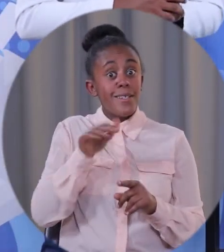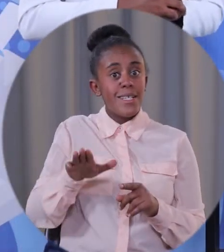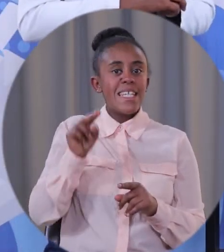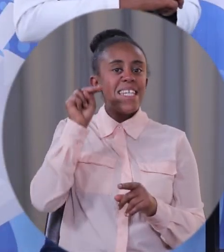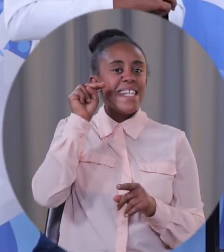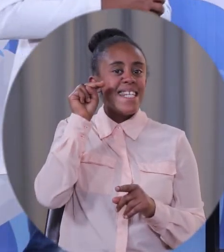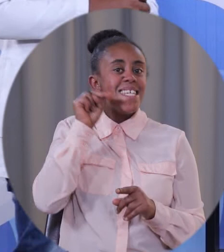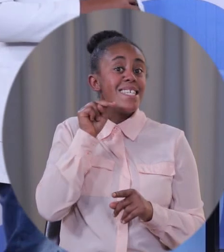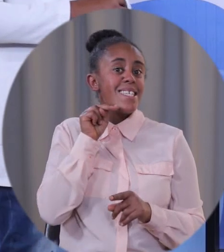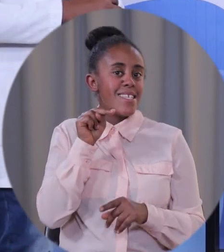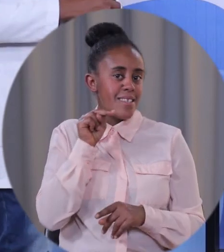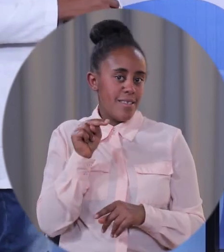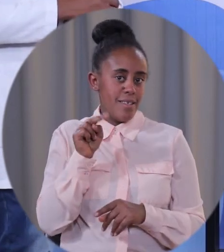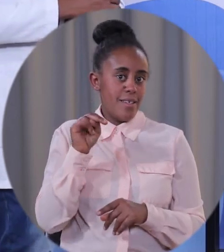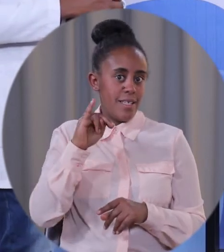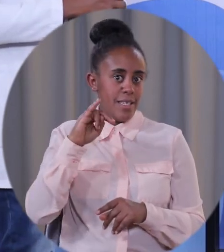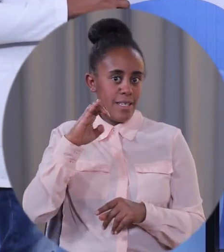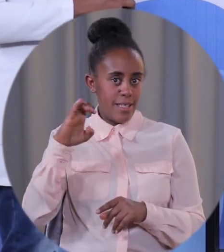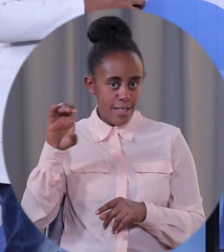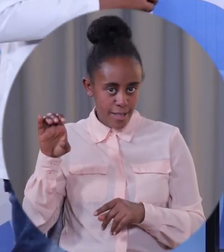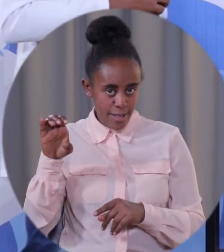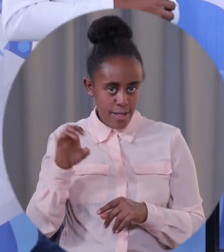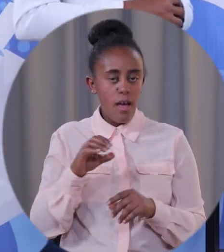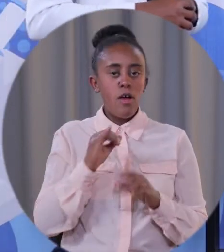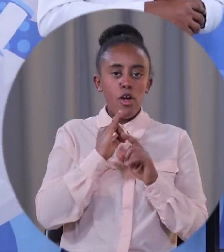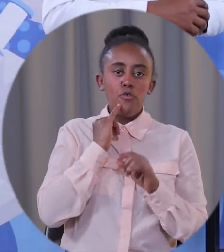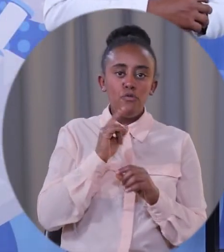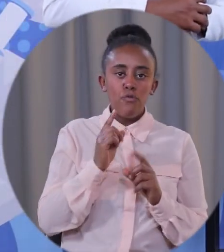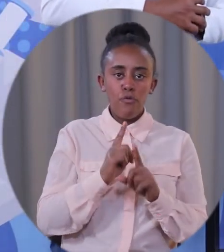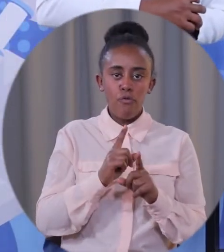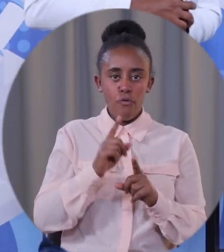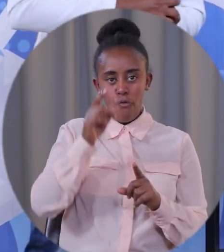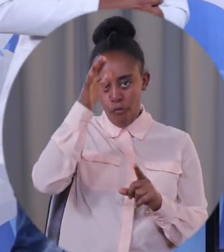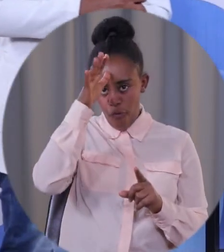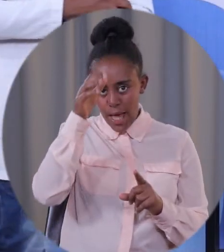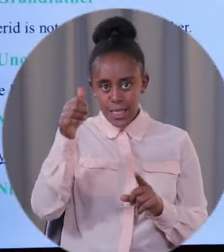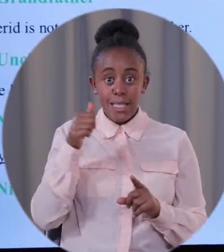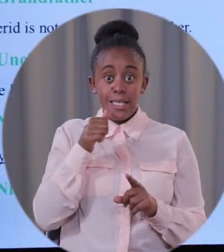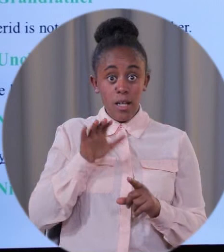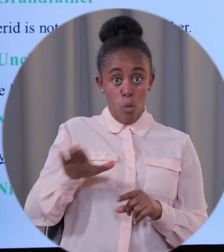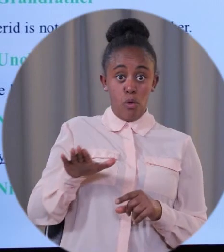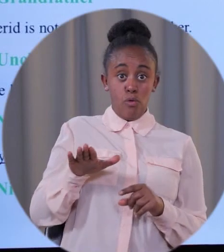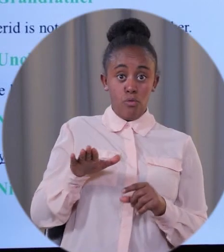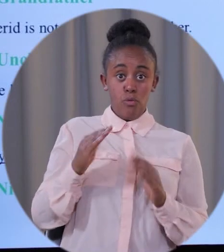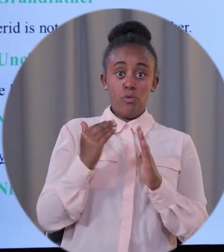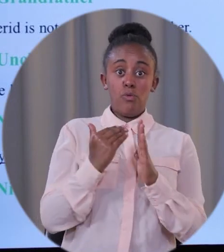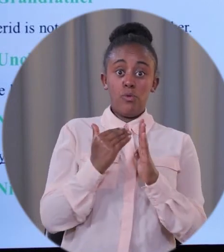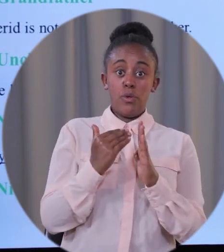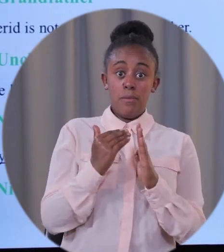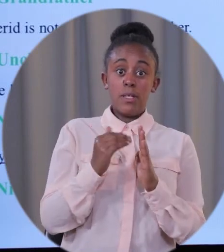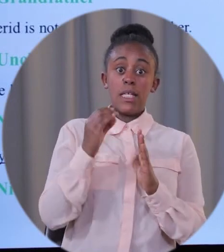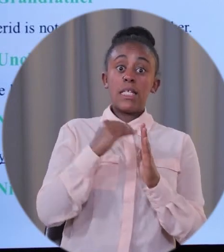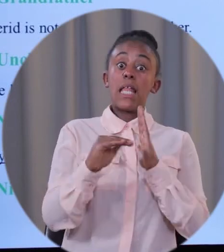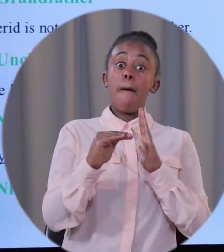niece, you are correct. And if you answer, my father's daughter, but not my mother's, is